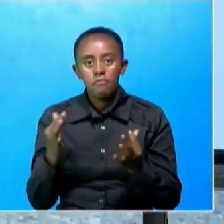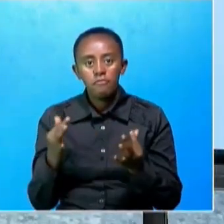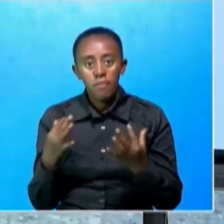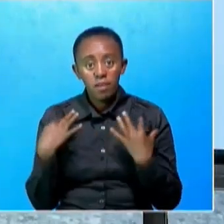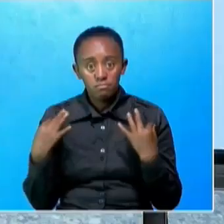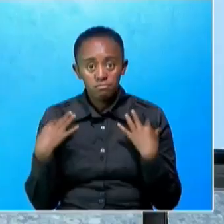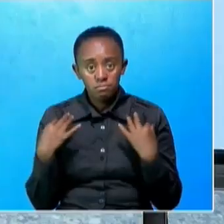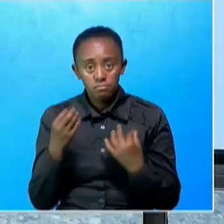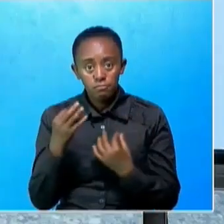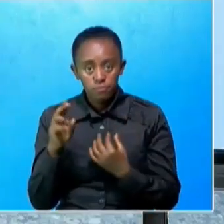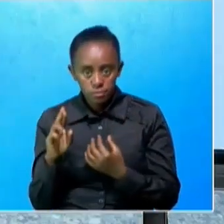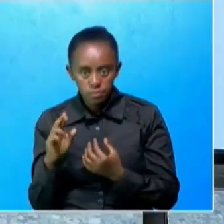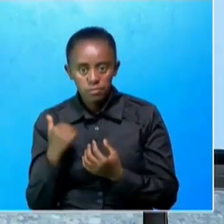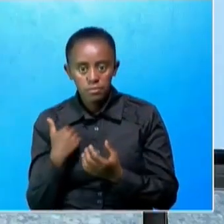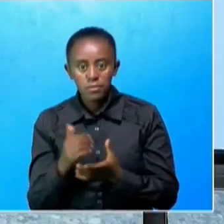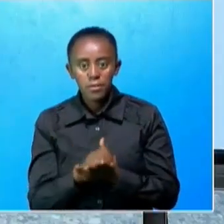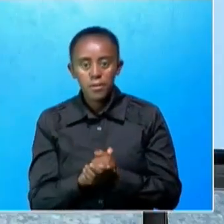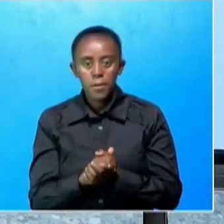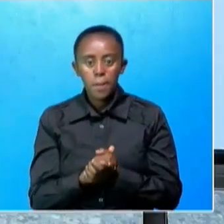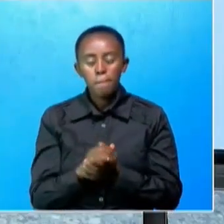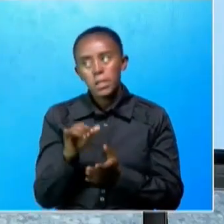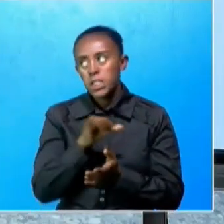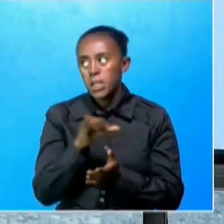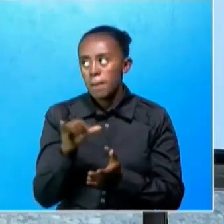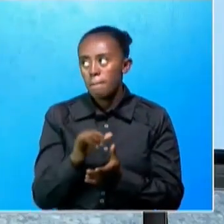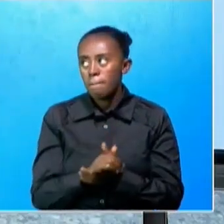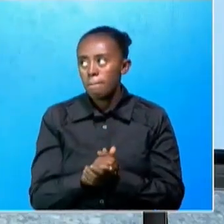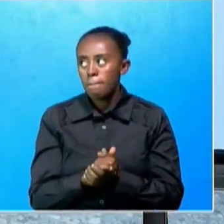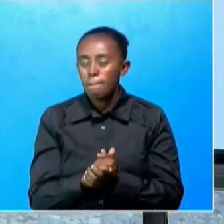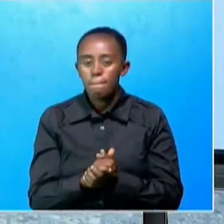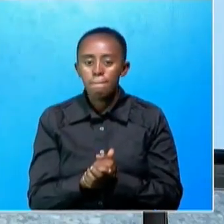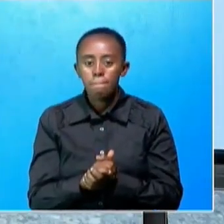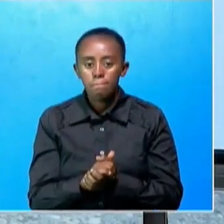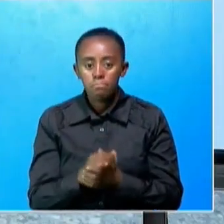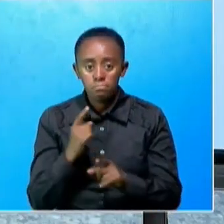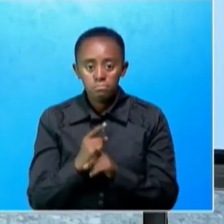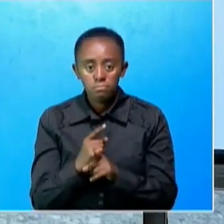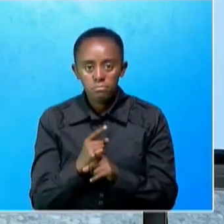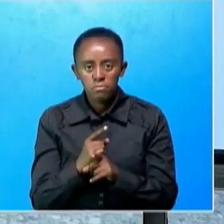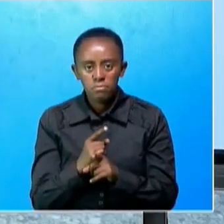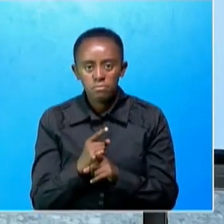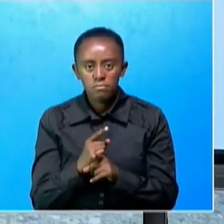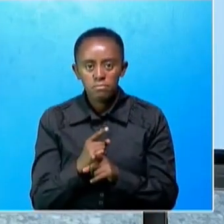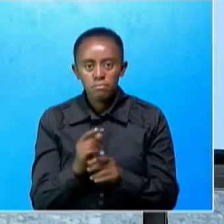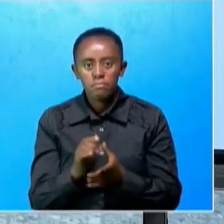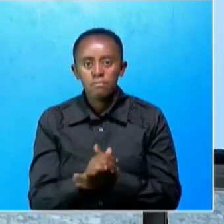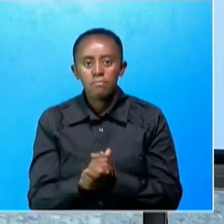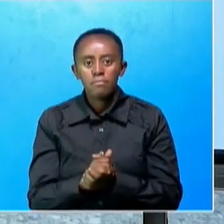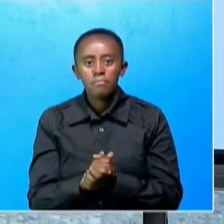So this can be used in the same context. Right?